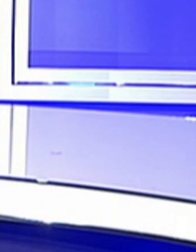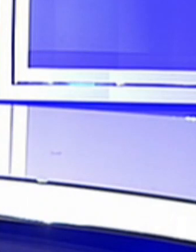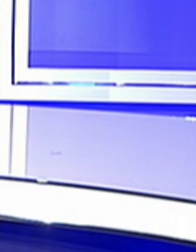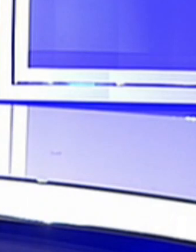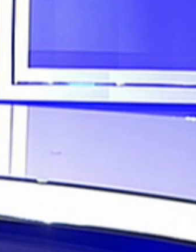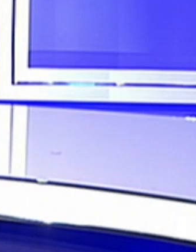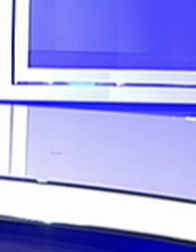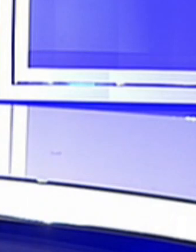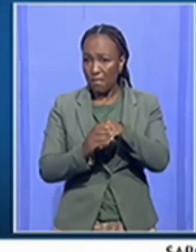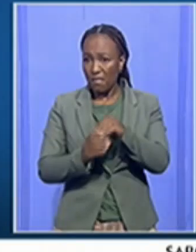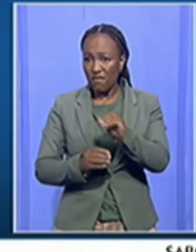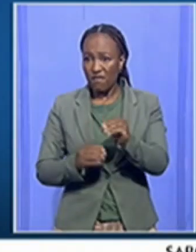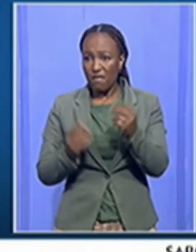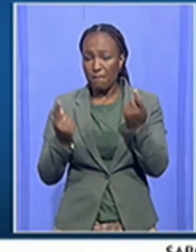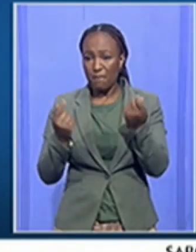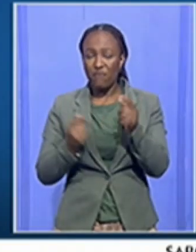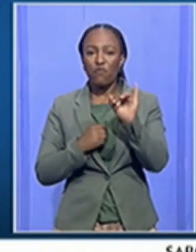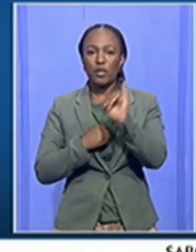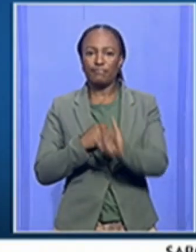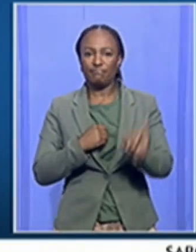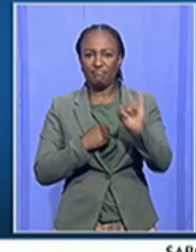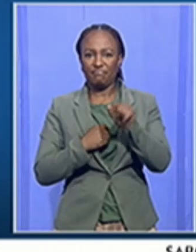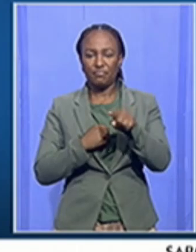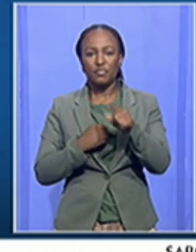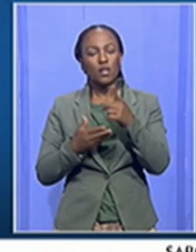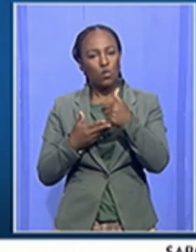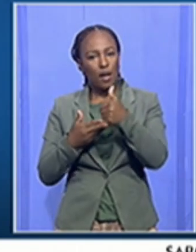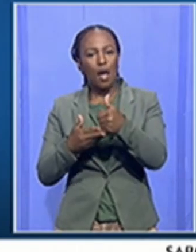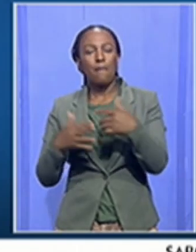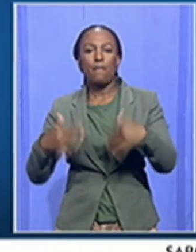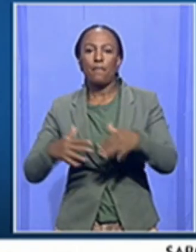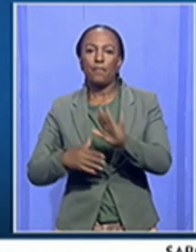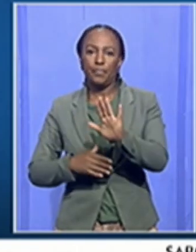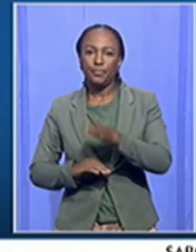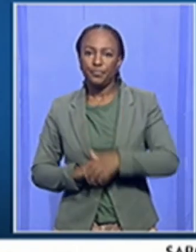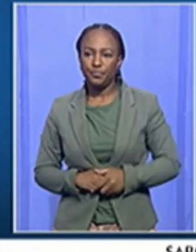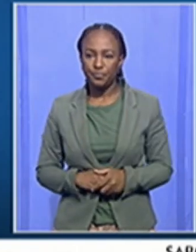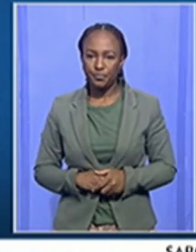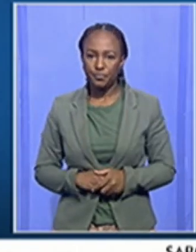go hwetša mašeleng a di-insurance. Seo se ka thuša kudu.